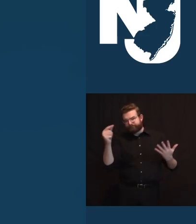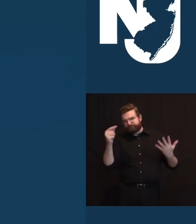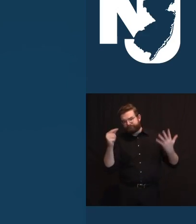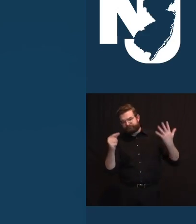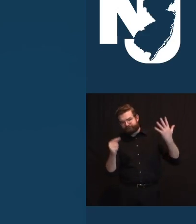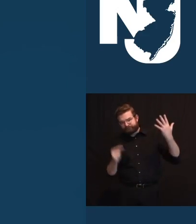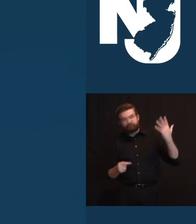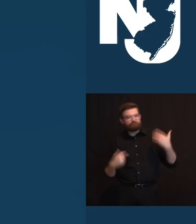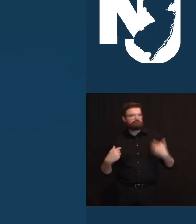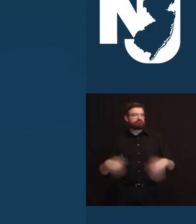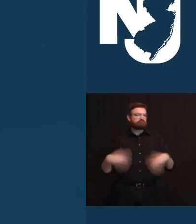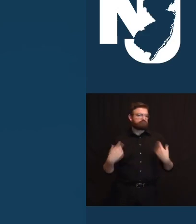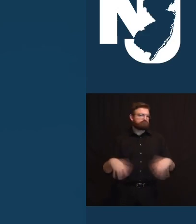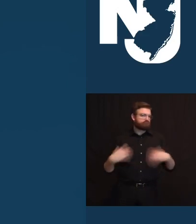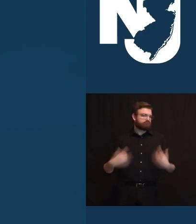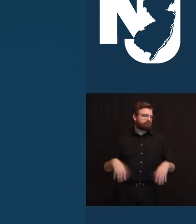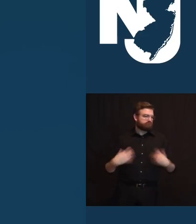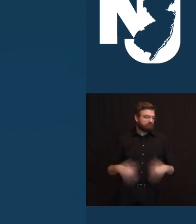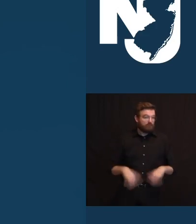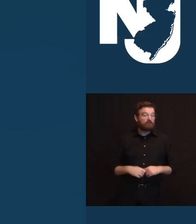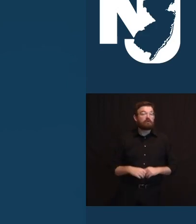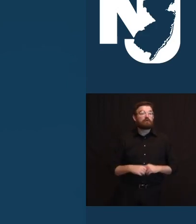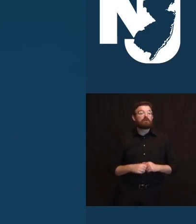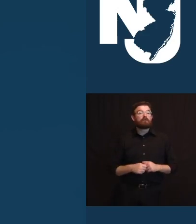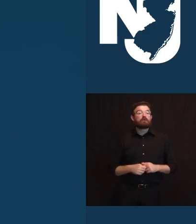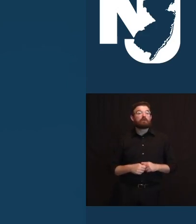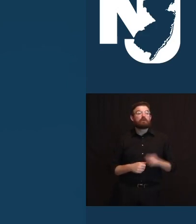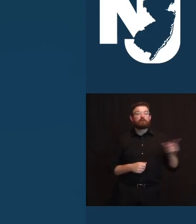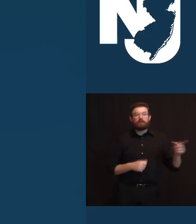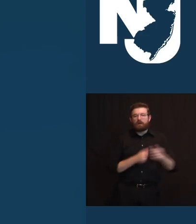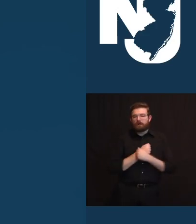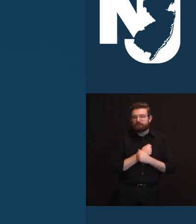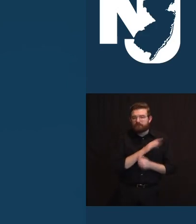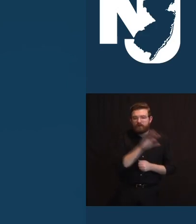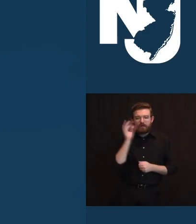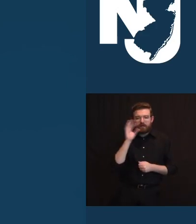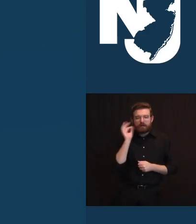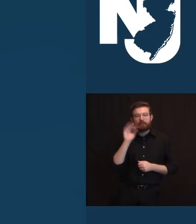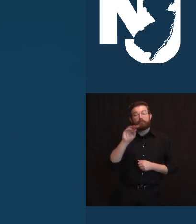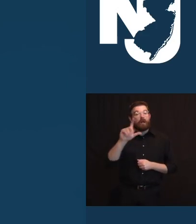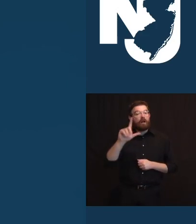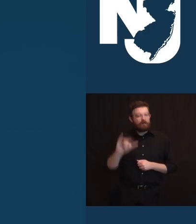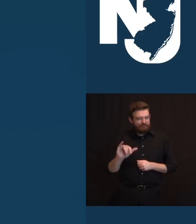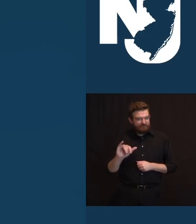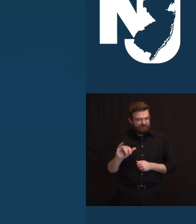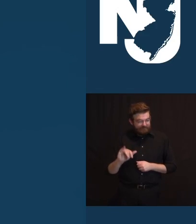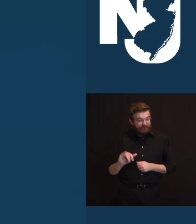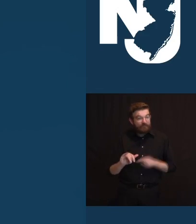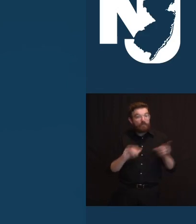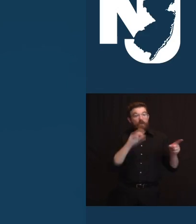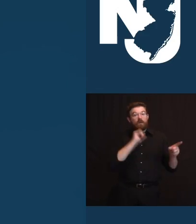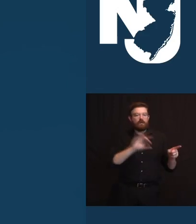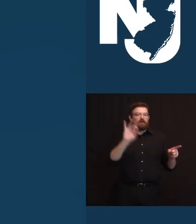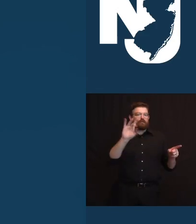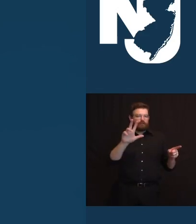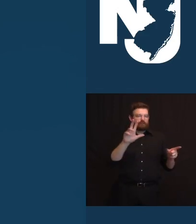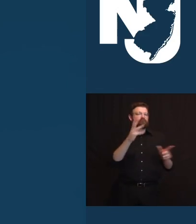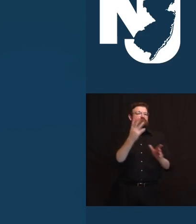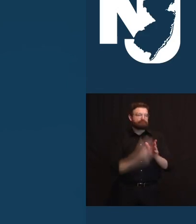and visits from her beloved cat, Molly. Esther was 83 years old when she passed and leaves